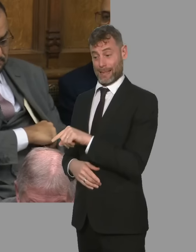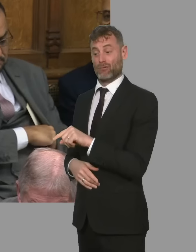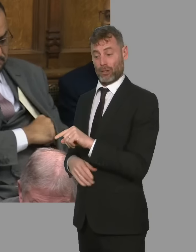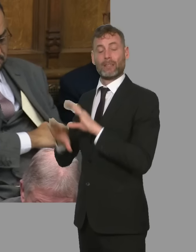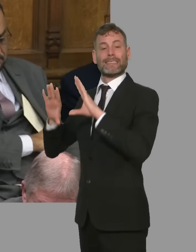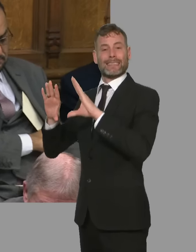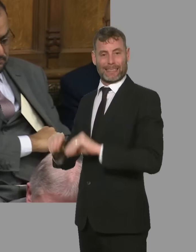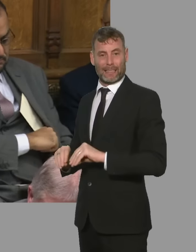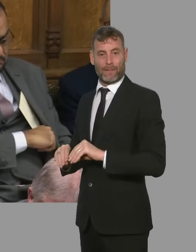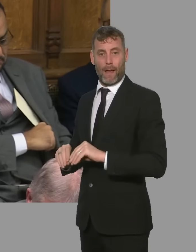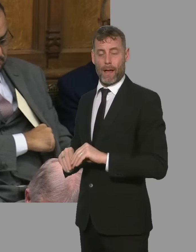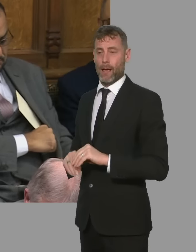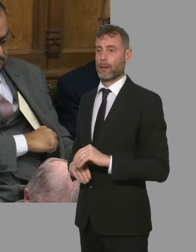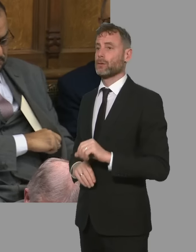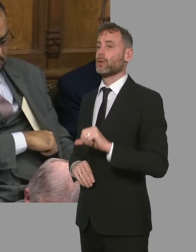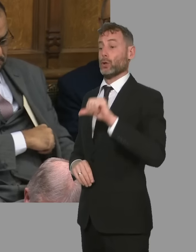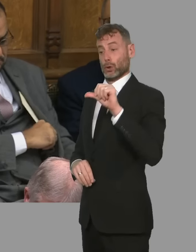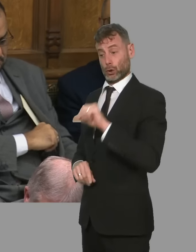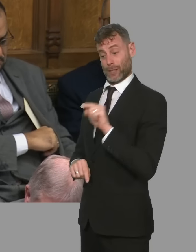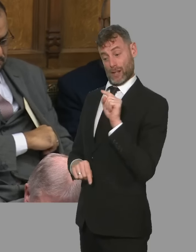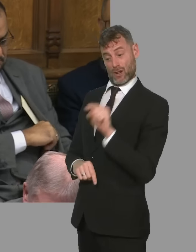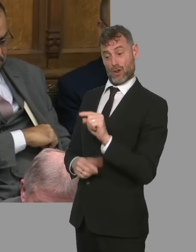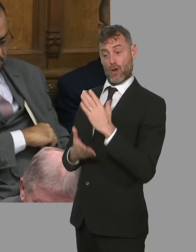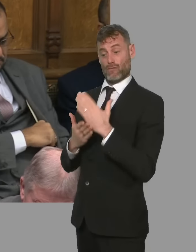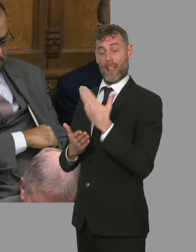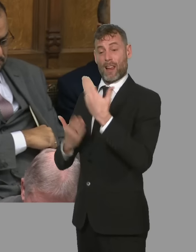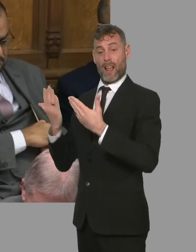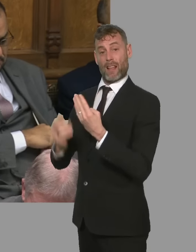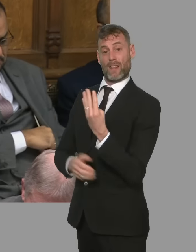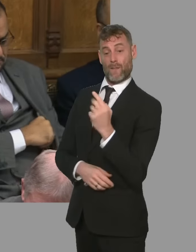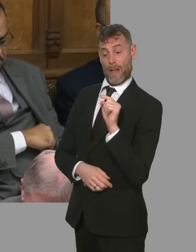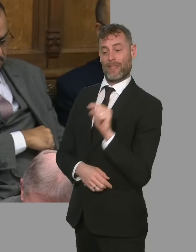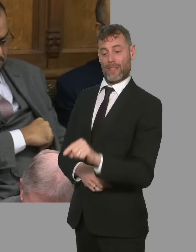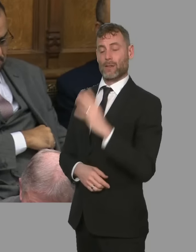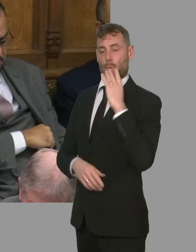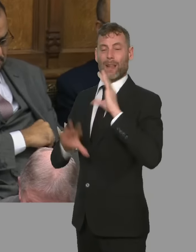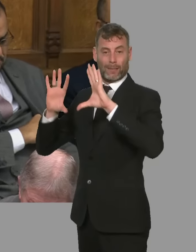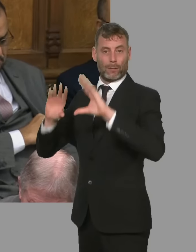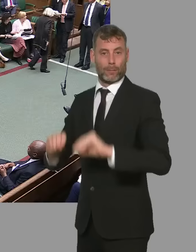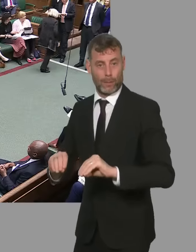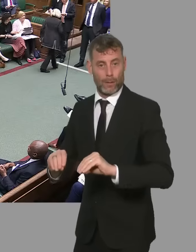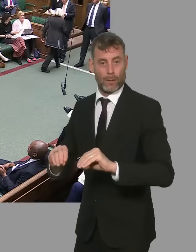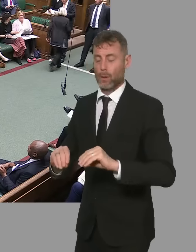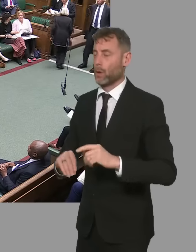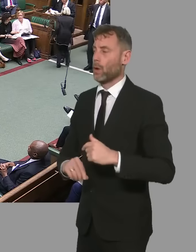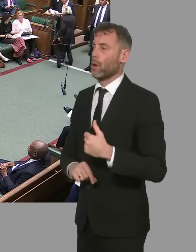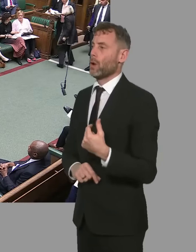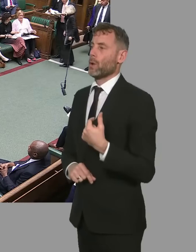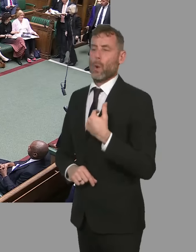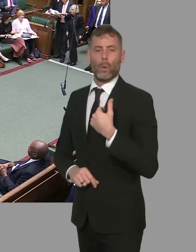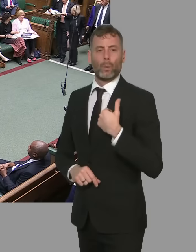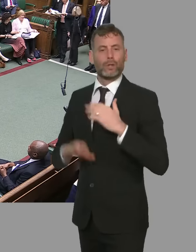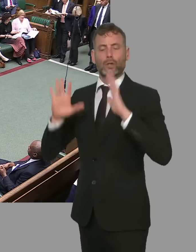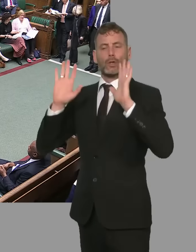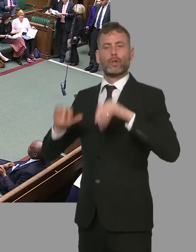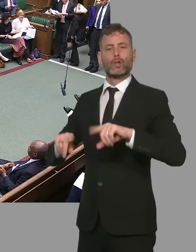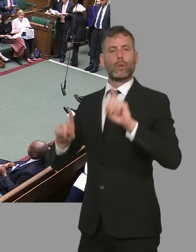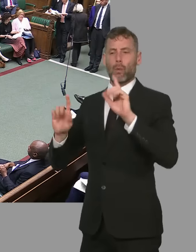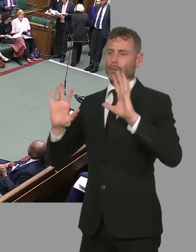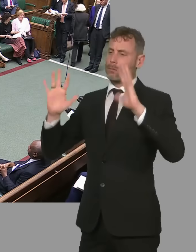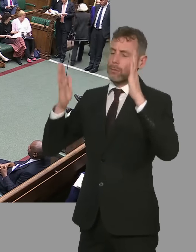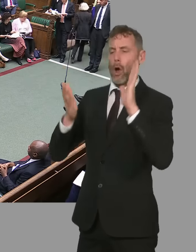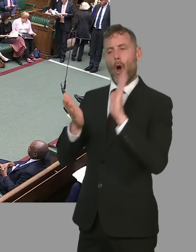murderers ceasing doing what they never should have started in the first place. Well, I say to the honourable gentleman, there